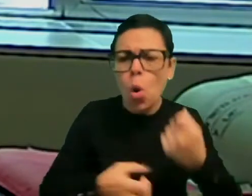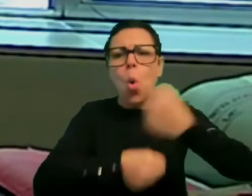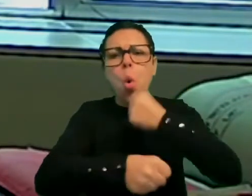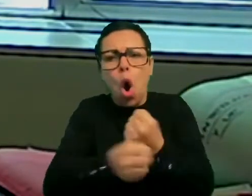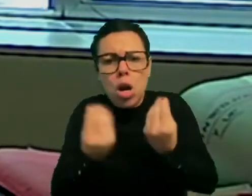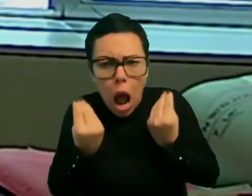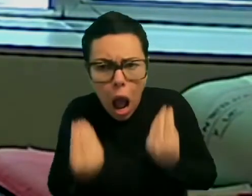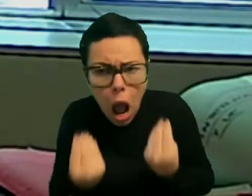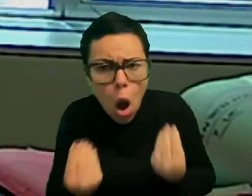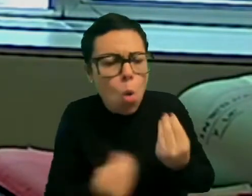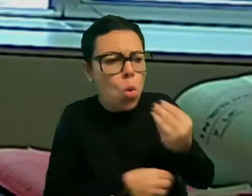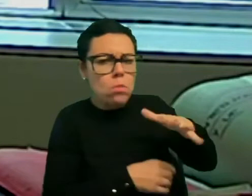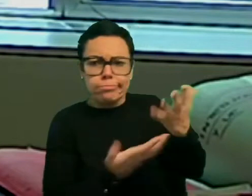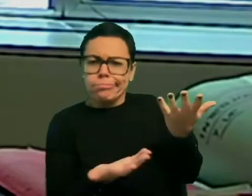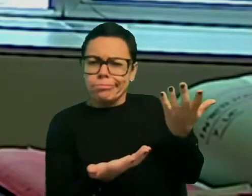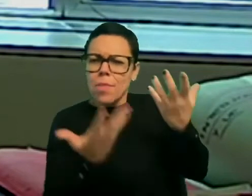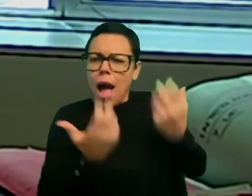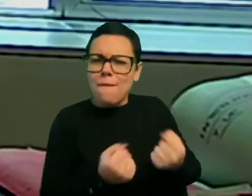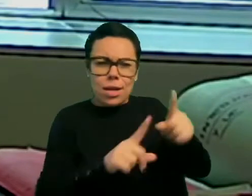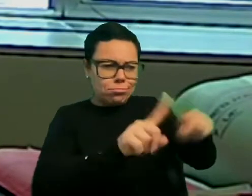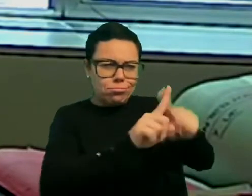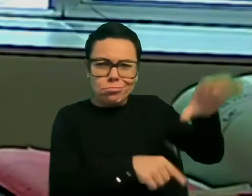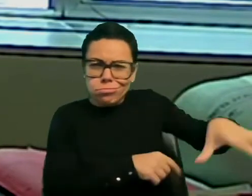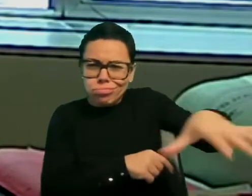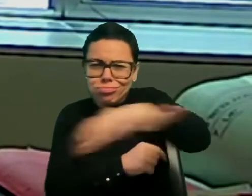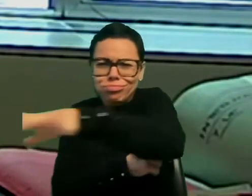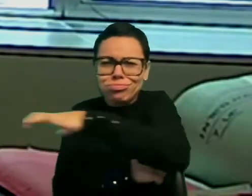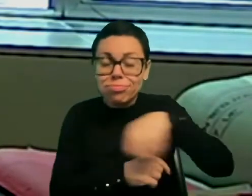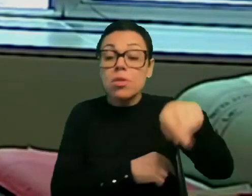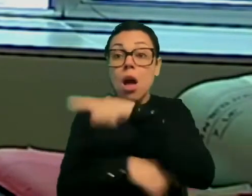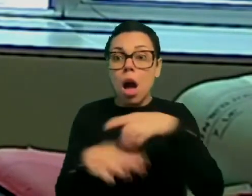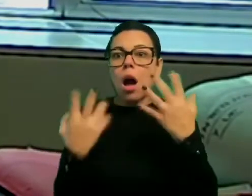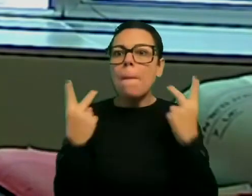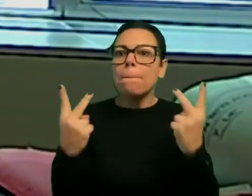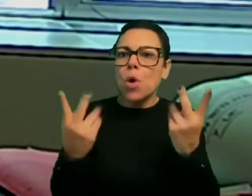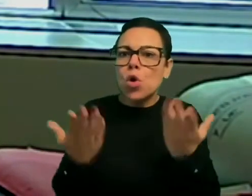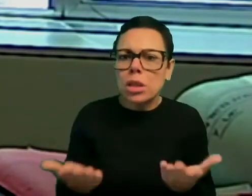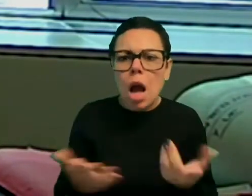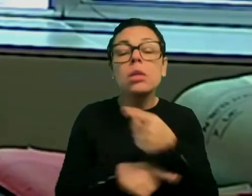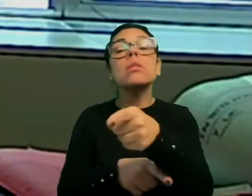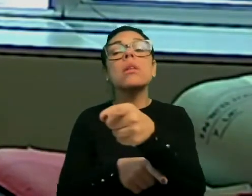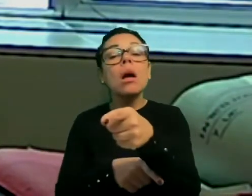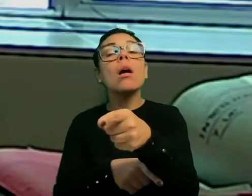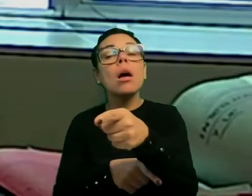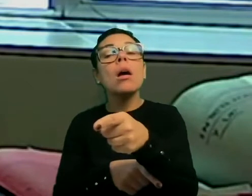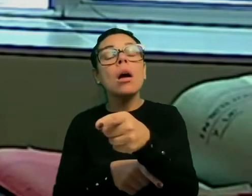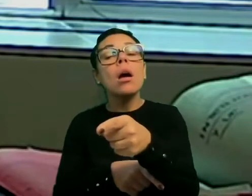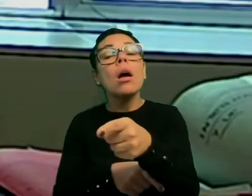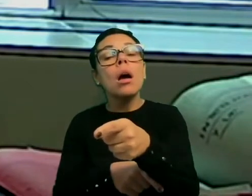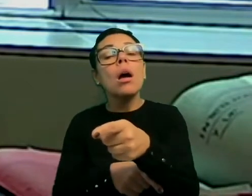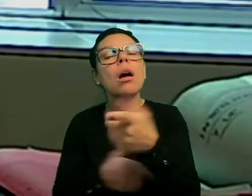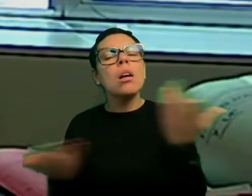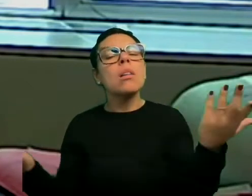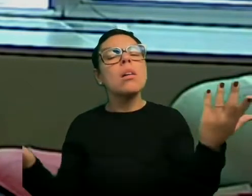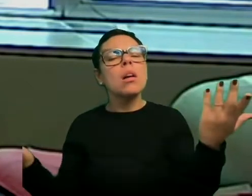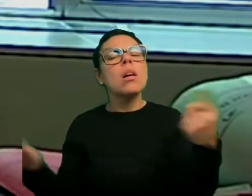all other tools. But if you ask me what are we doing that goes beyond the EU directives, that perhaps